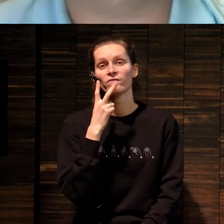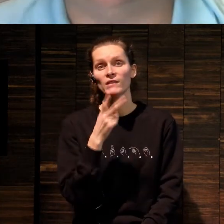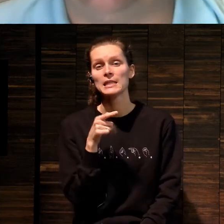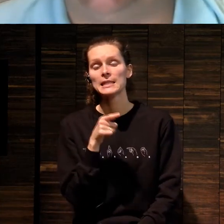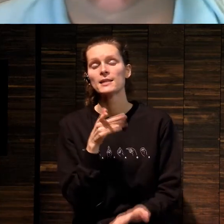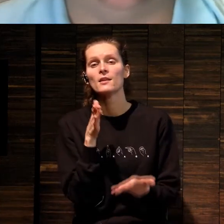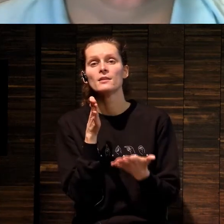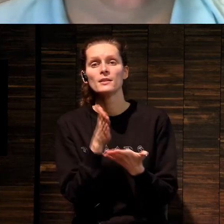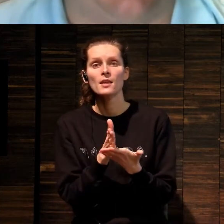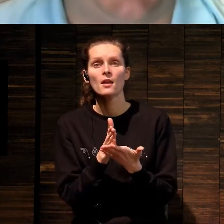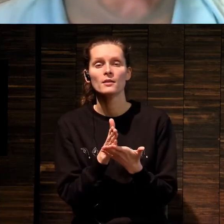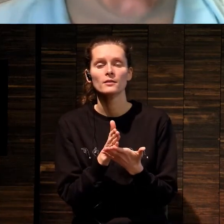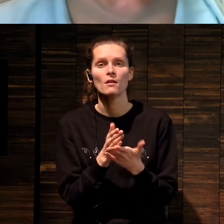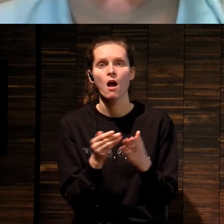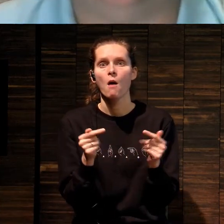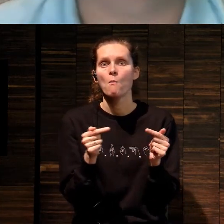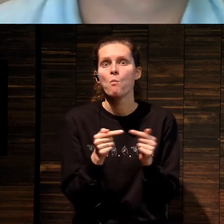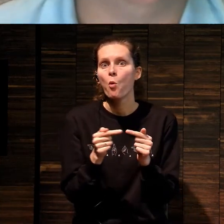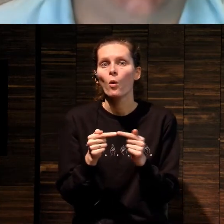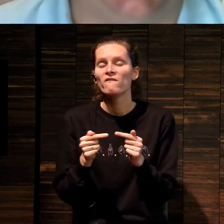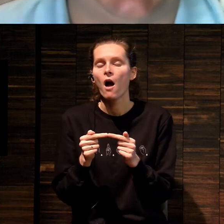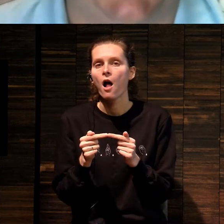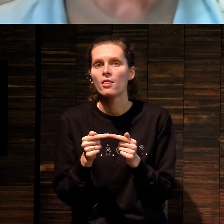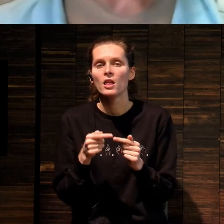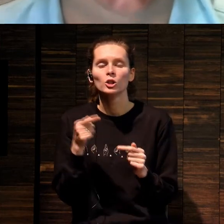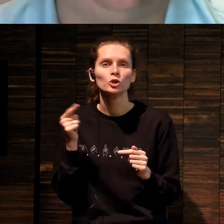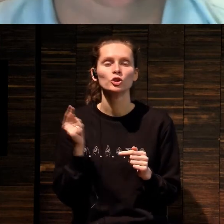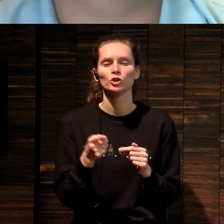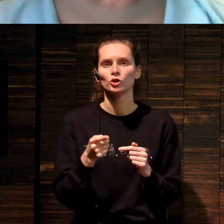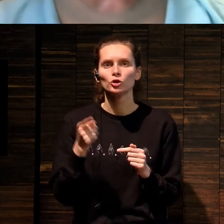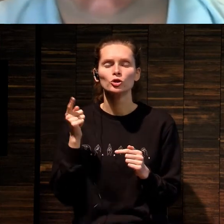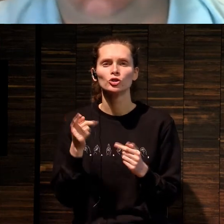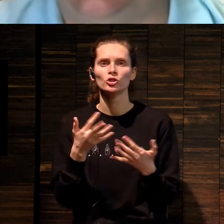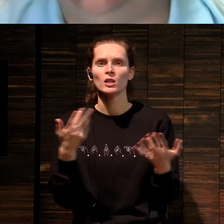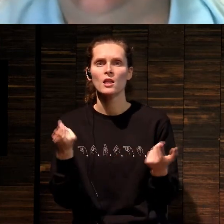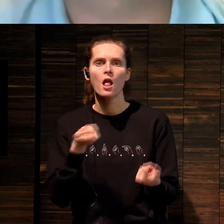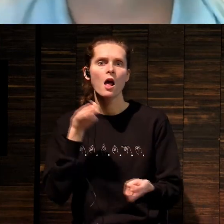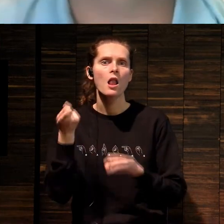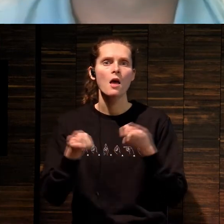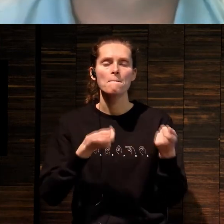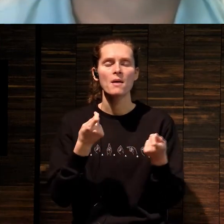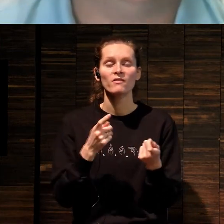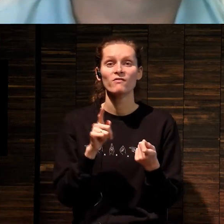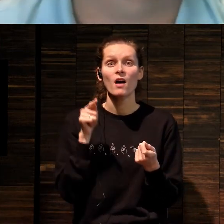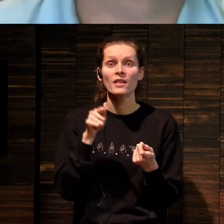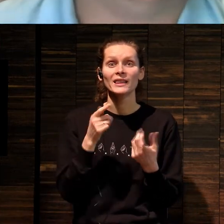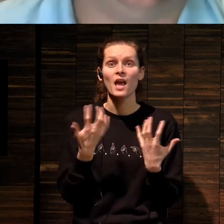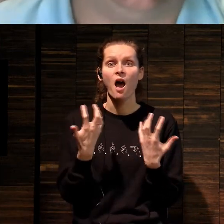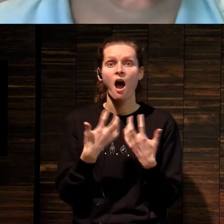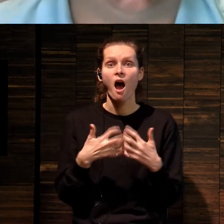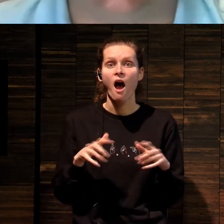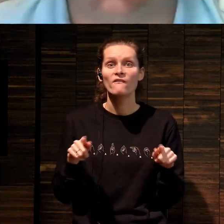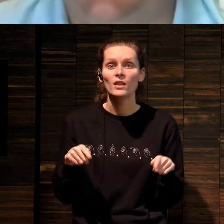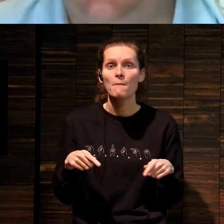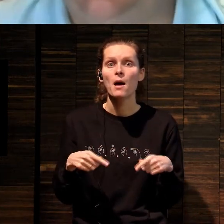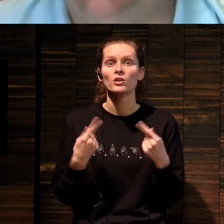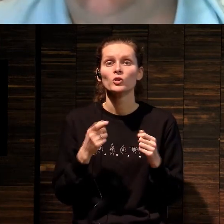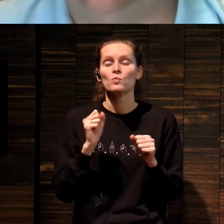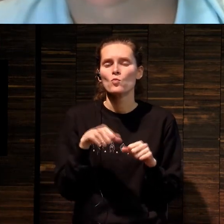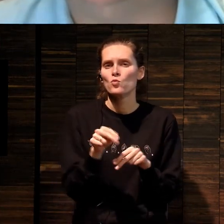automatically been remediated, color contrast, which can be reviewed by your design team, alt tags that can be reviewed by your marketing teams.